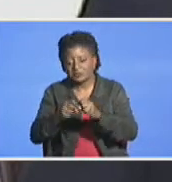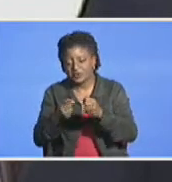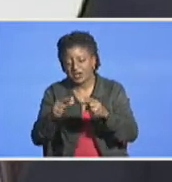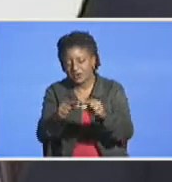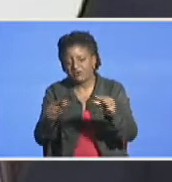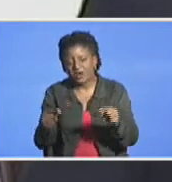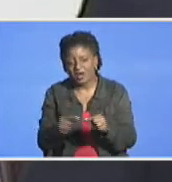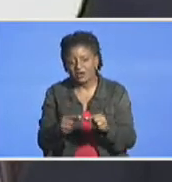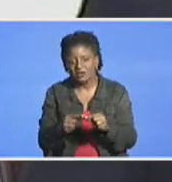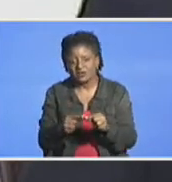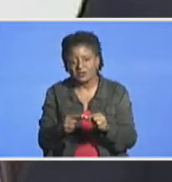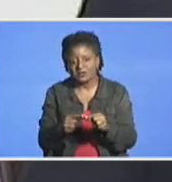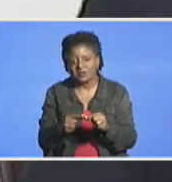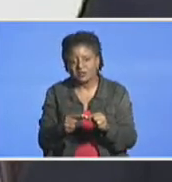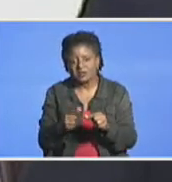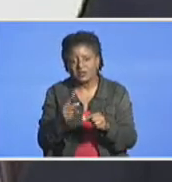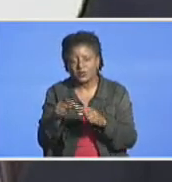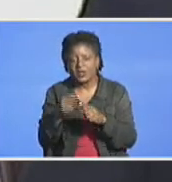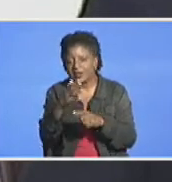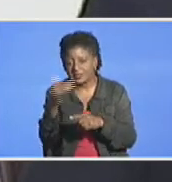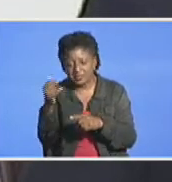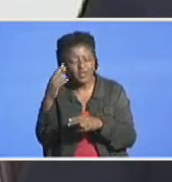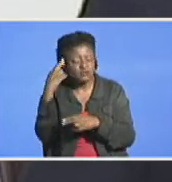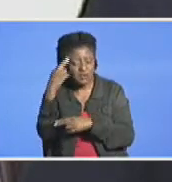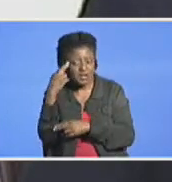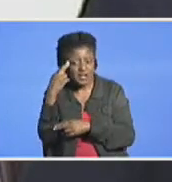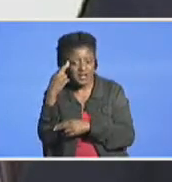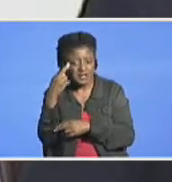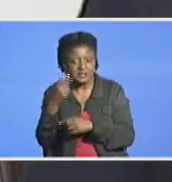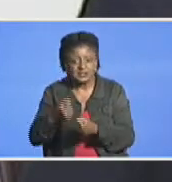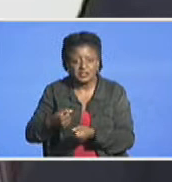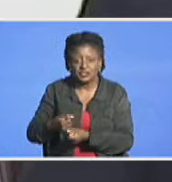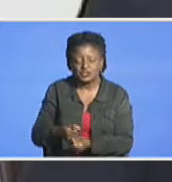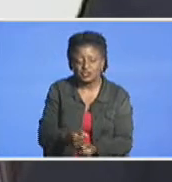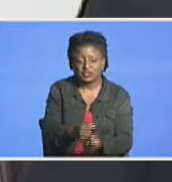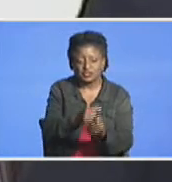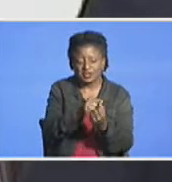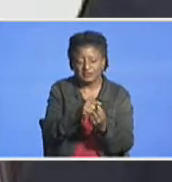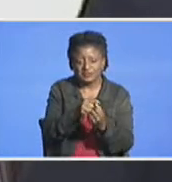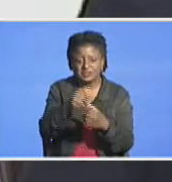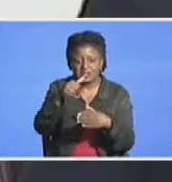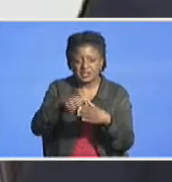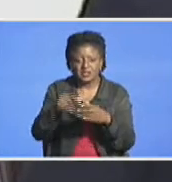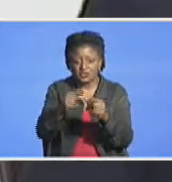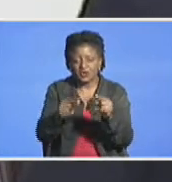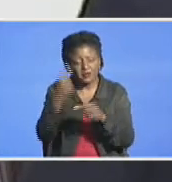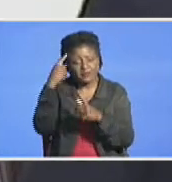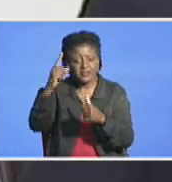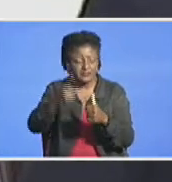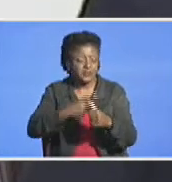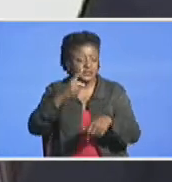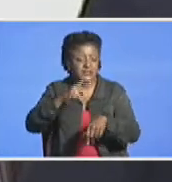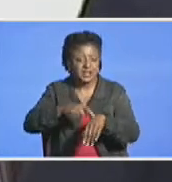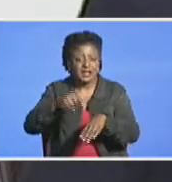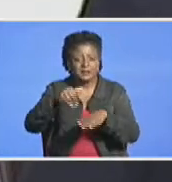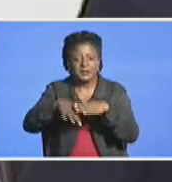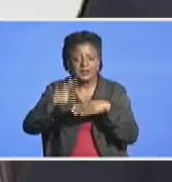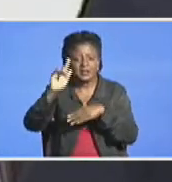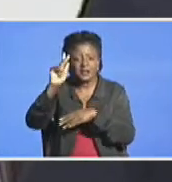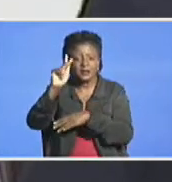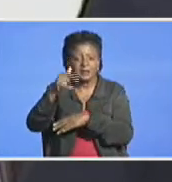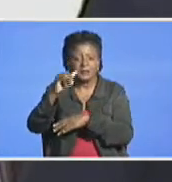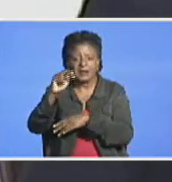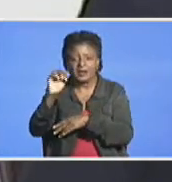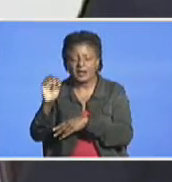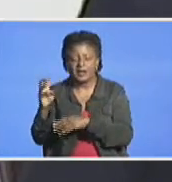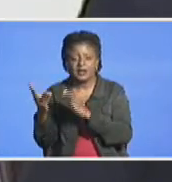people his face when they realize that shovels in the ground for the first time in Pinewood. Listen here, Pinewood has always